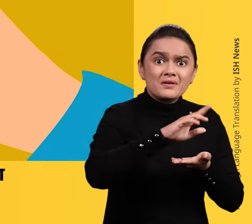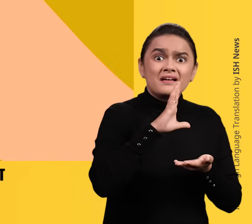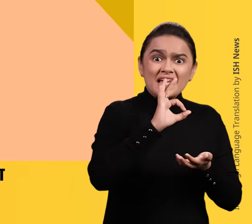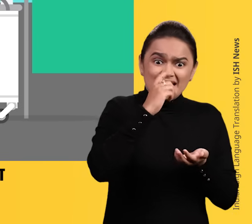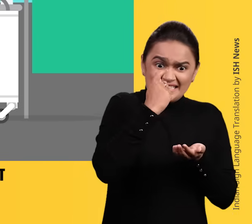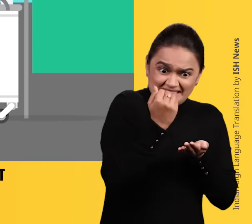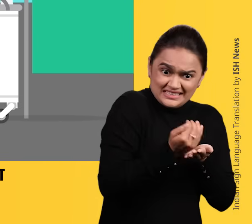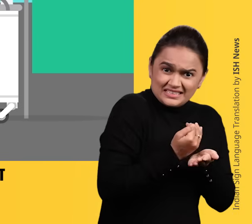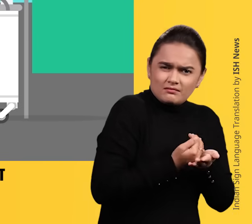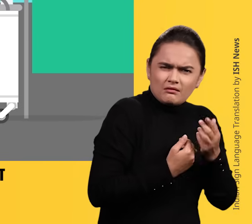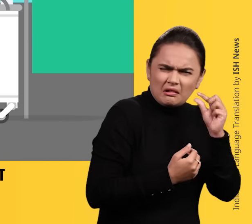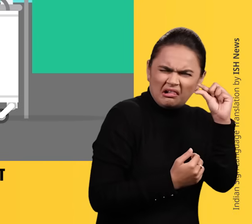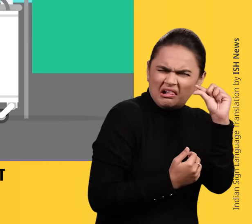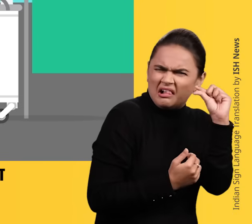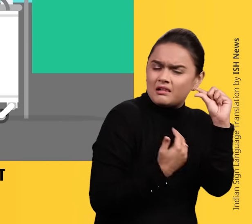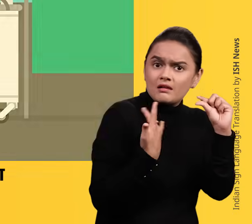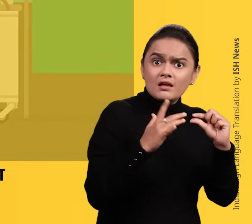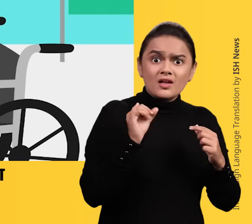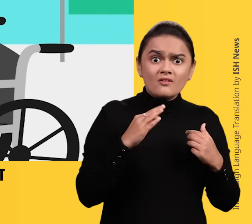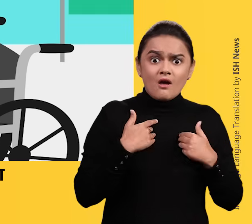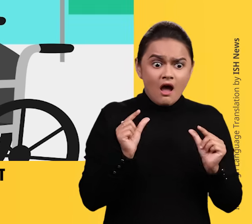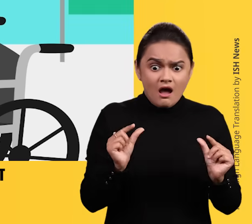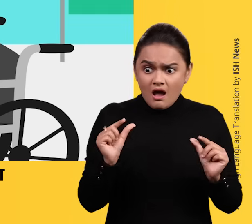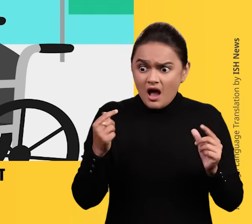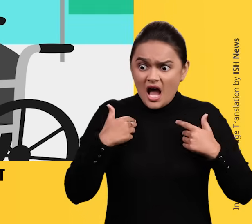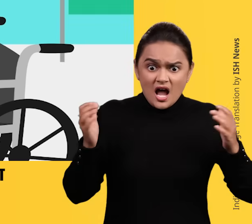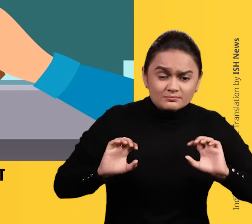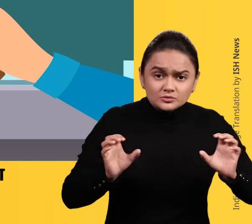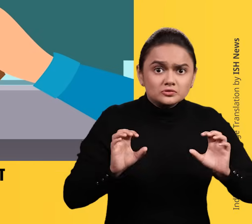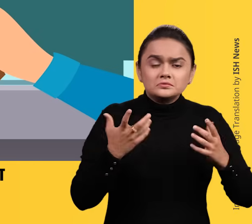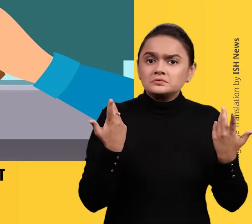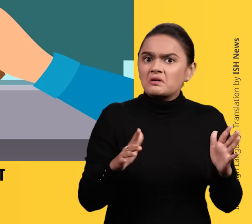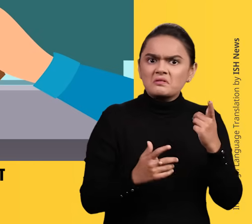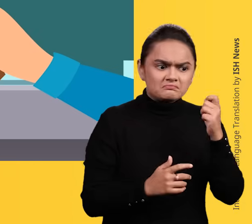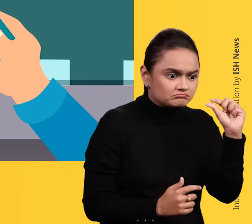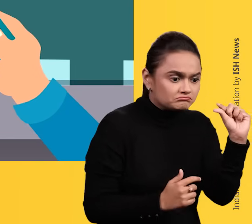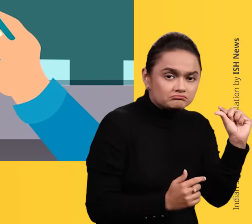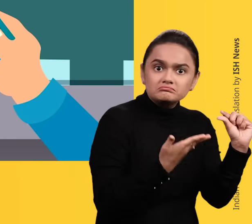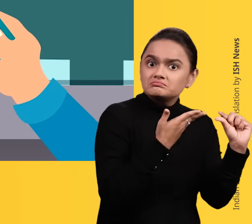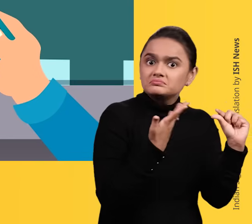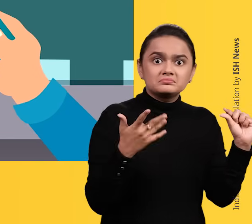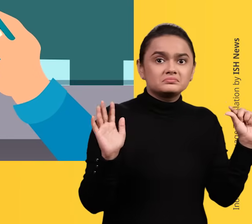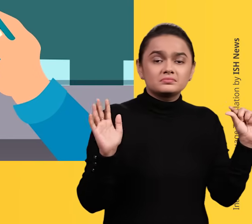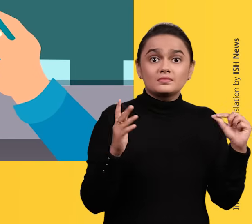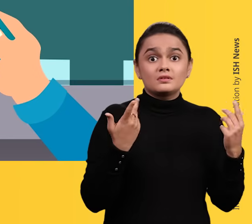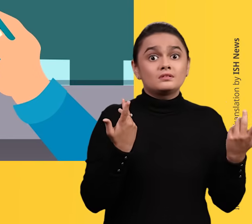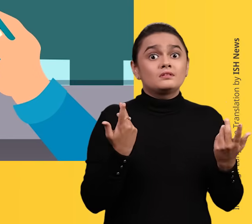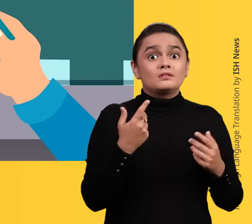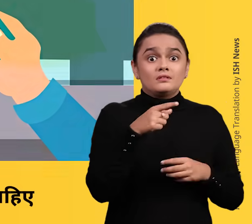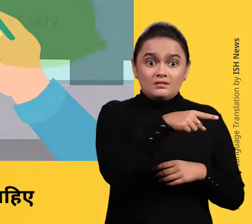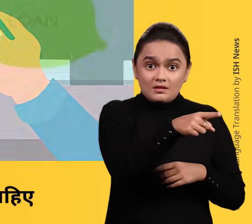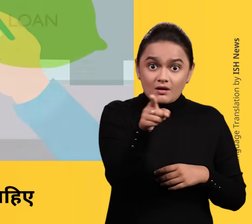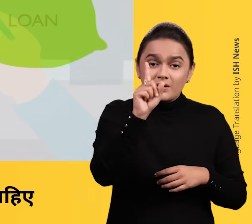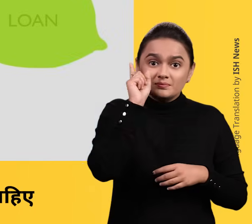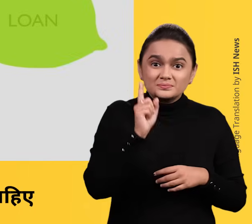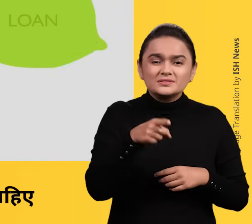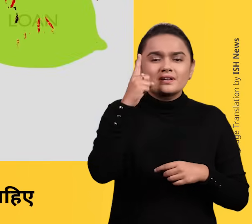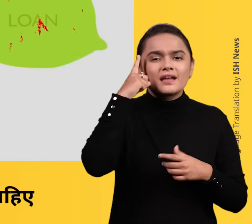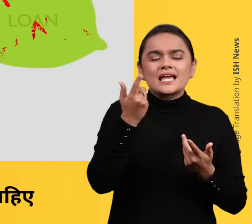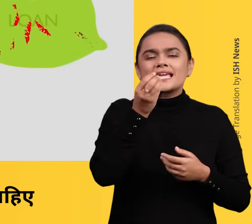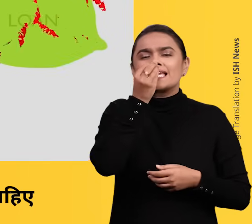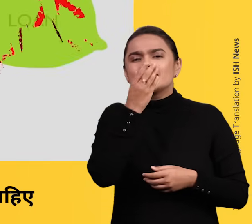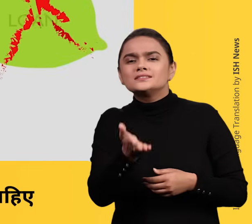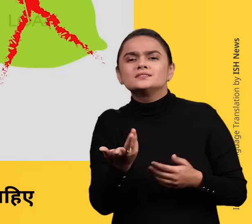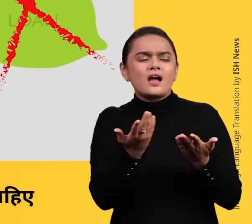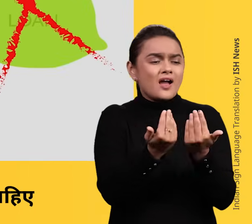and very little savings to rely on even for emergencies. Thus, one must not